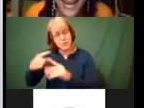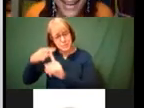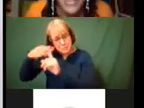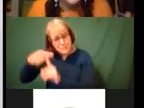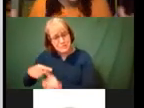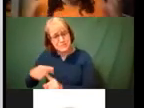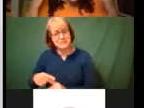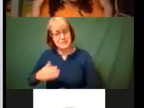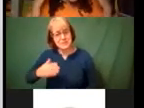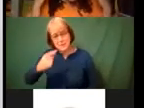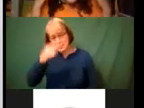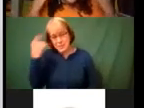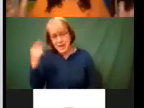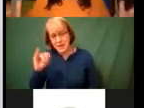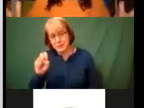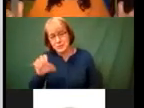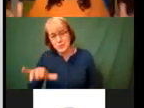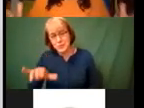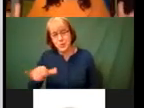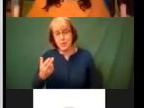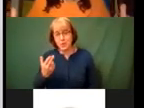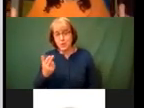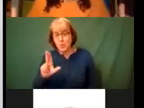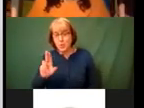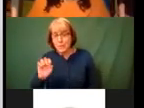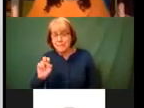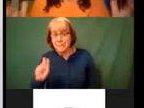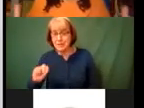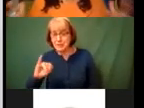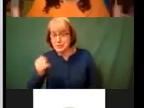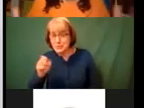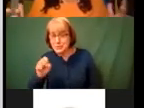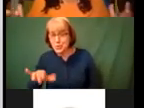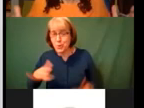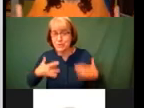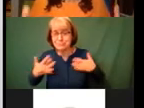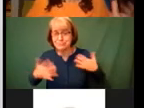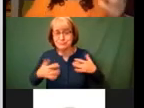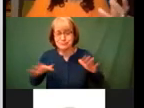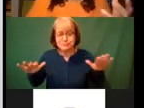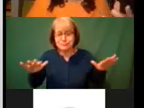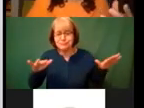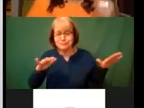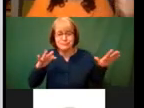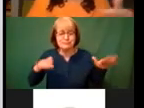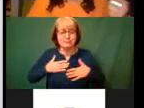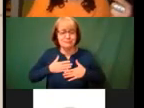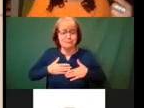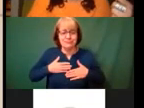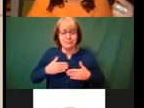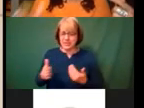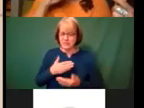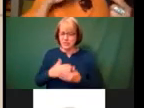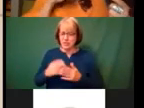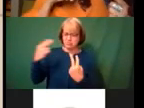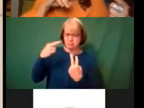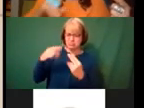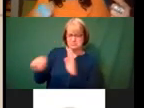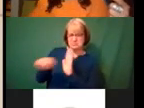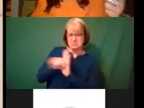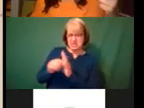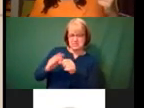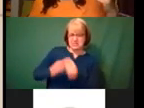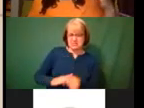joy, just human joy, and still manage to do that in spite of the abuse that comes our way all the